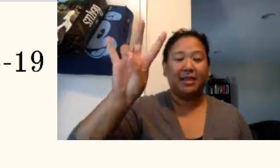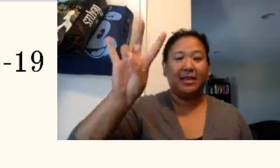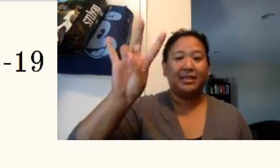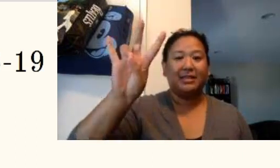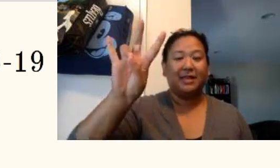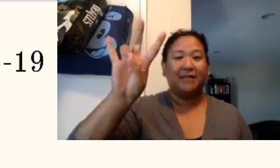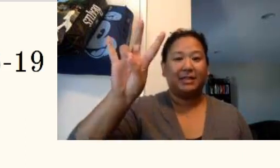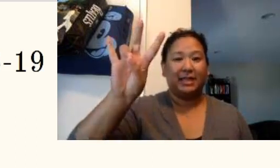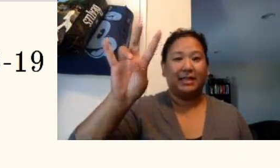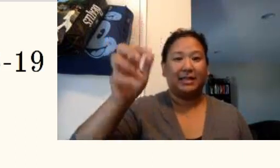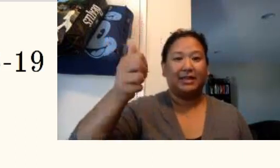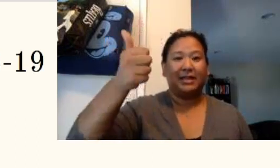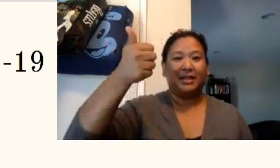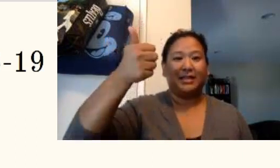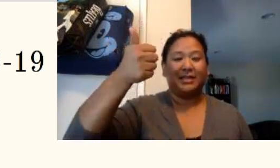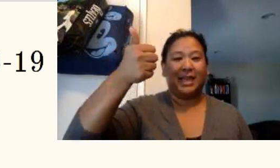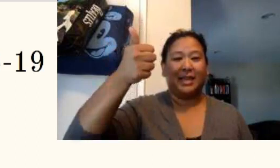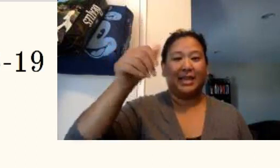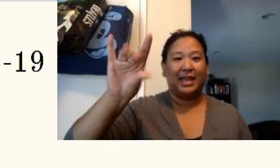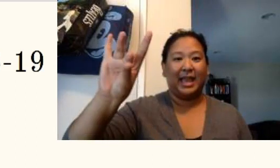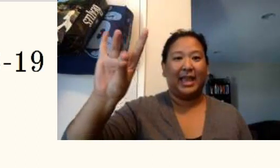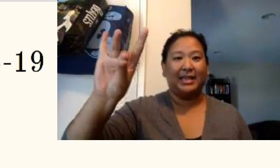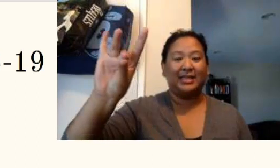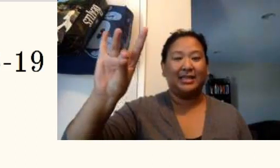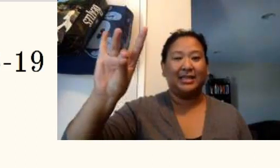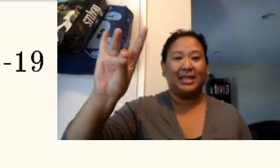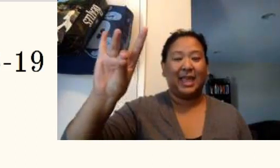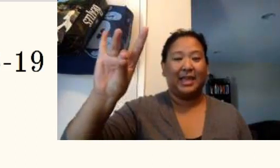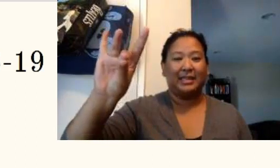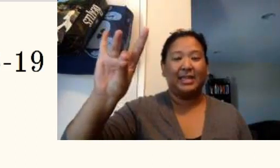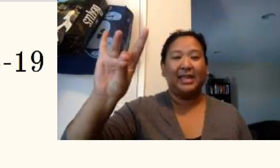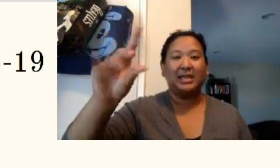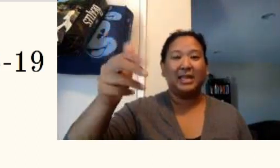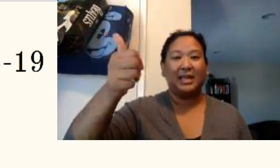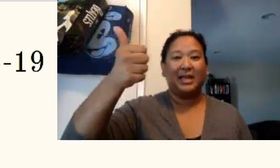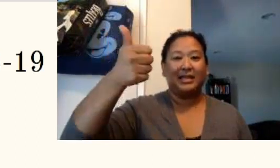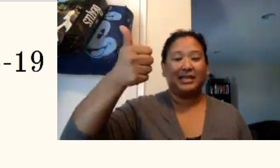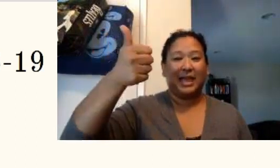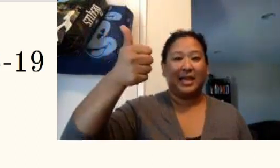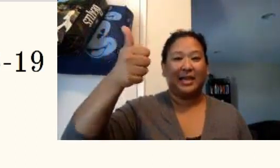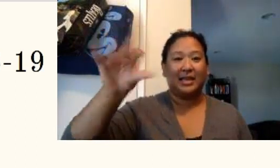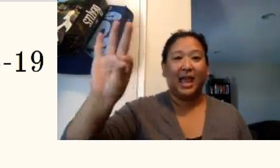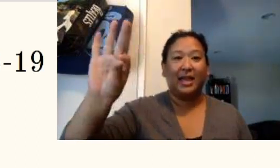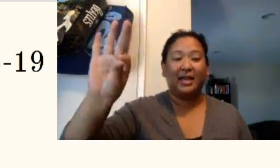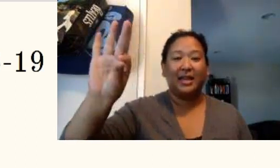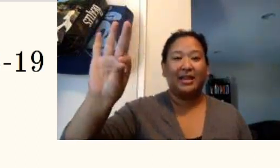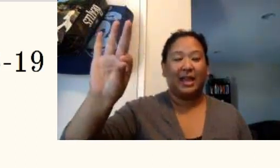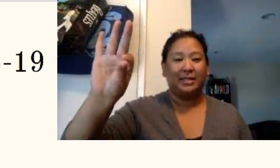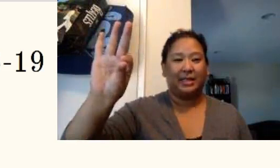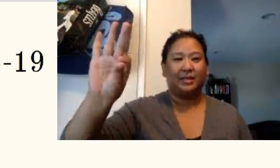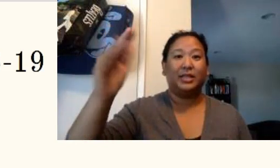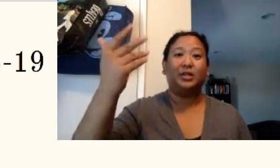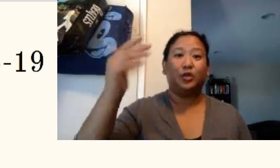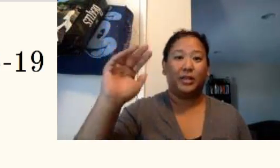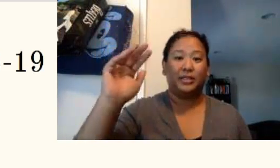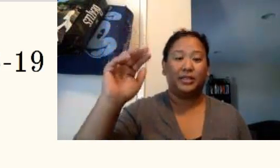7, 17. 10, 8, 18. 10, 9, 19.